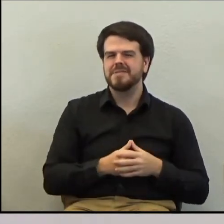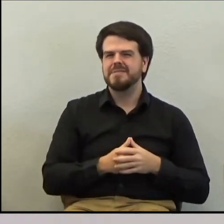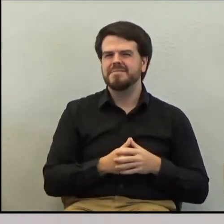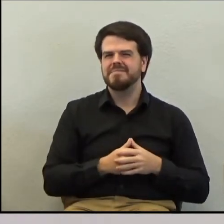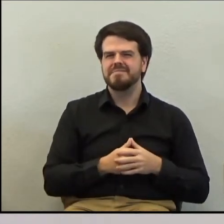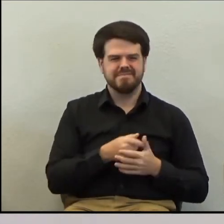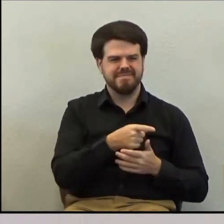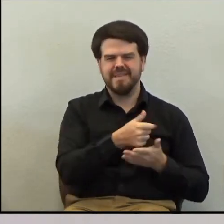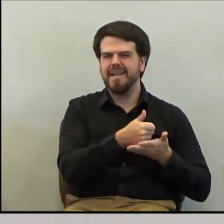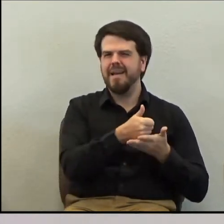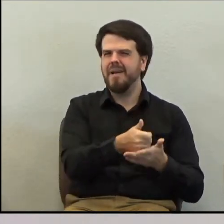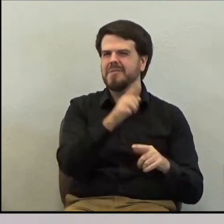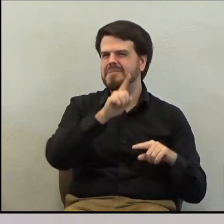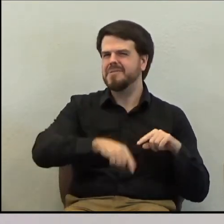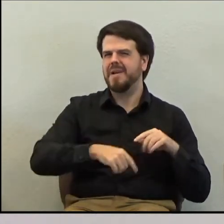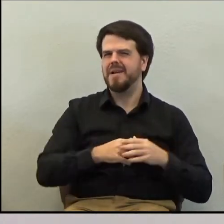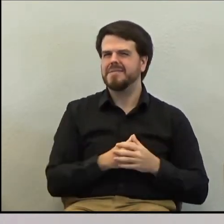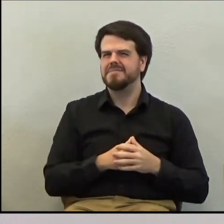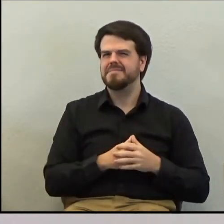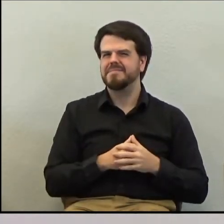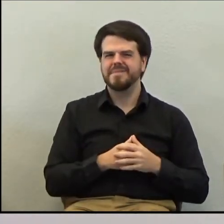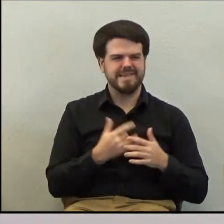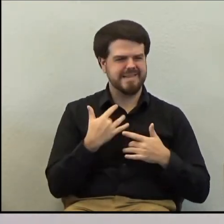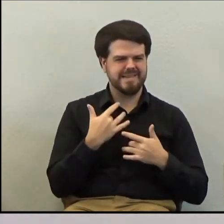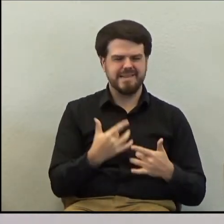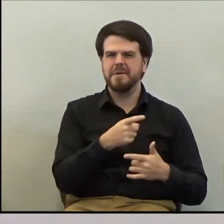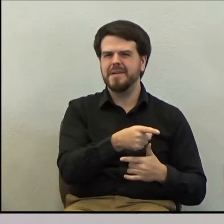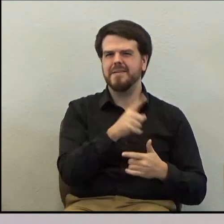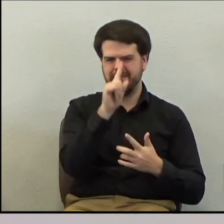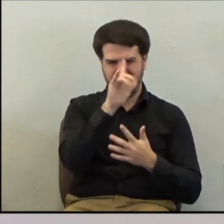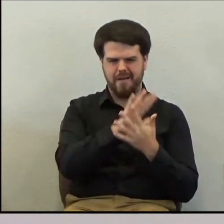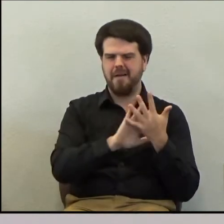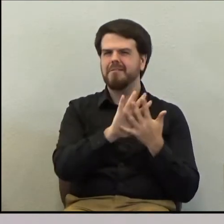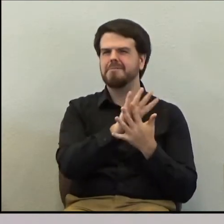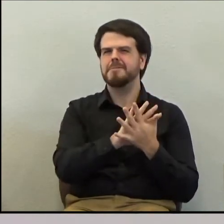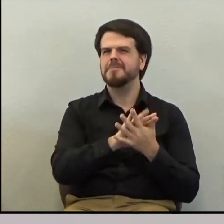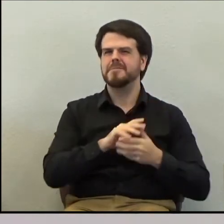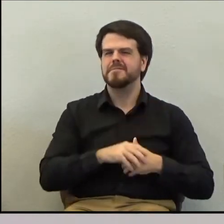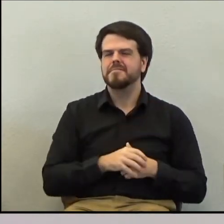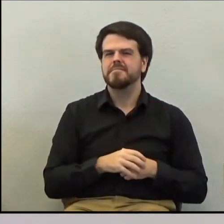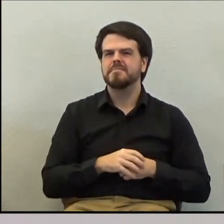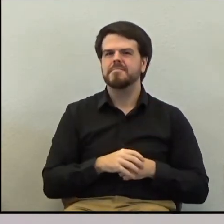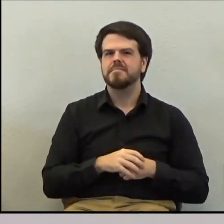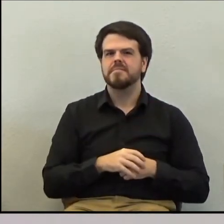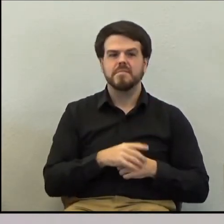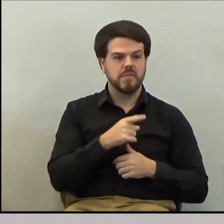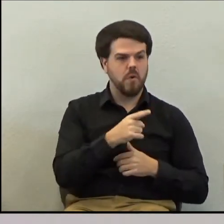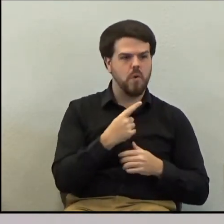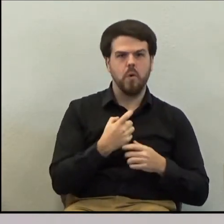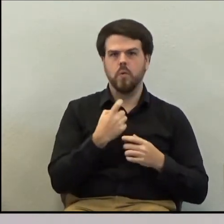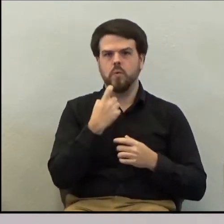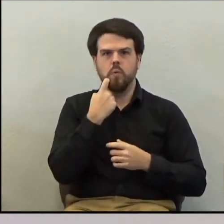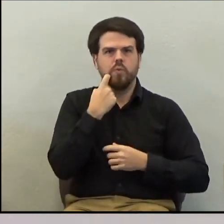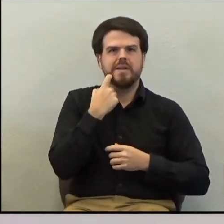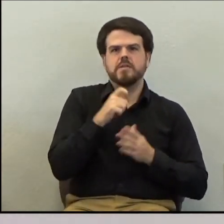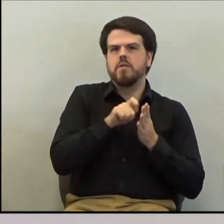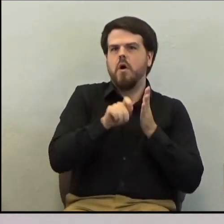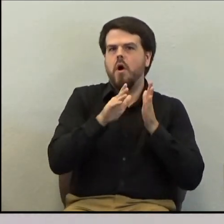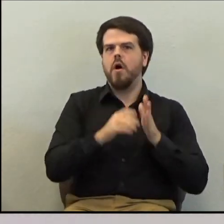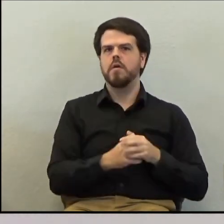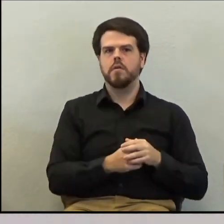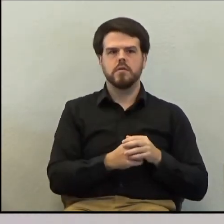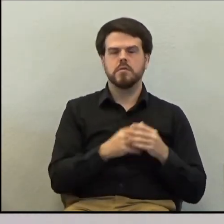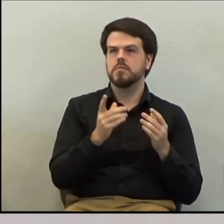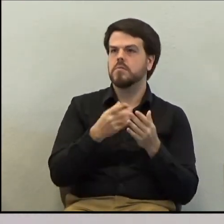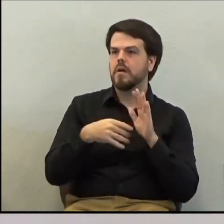They can't help you. Usually they just confuse. You know, the latest author detailing